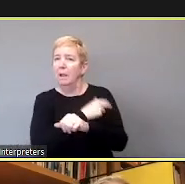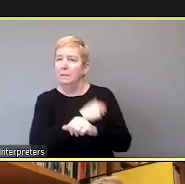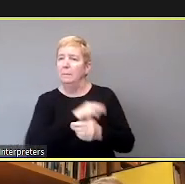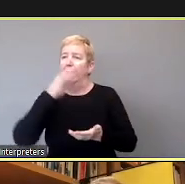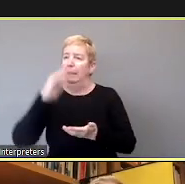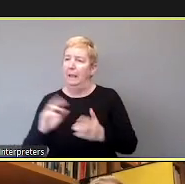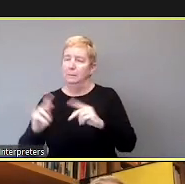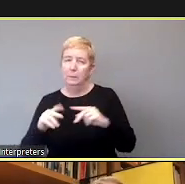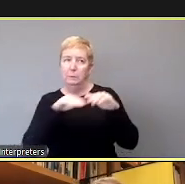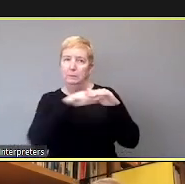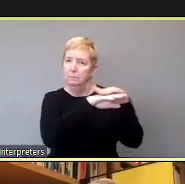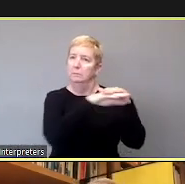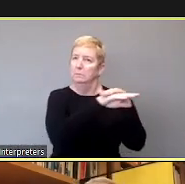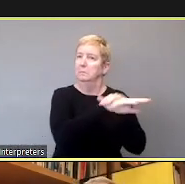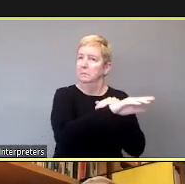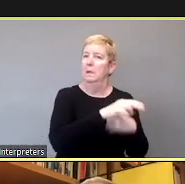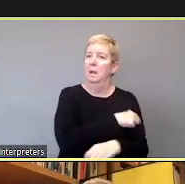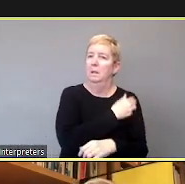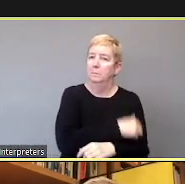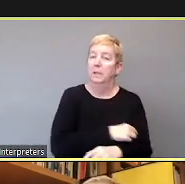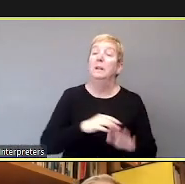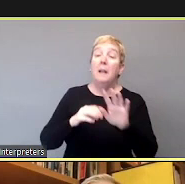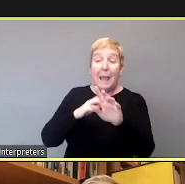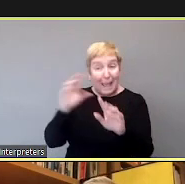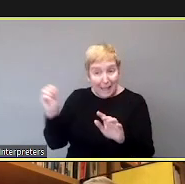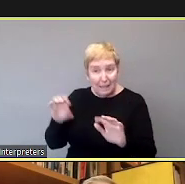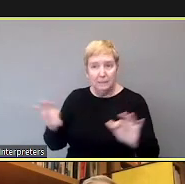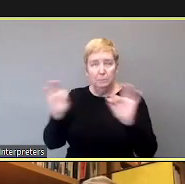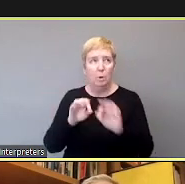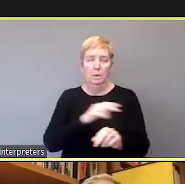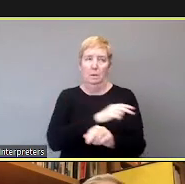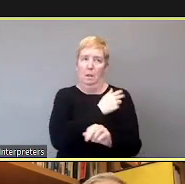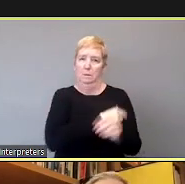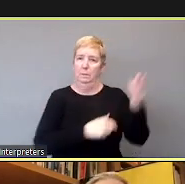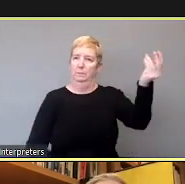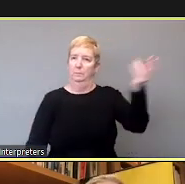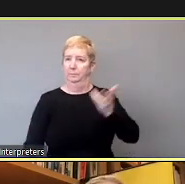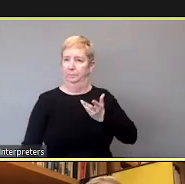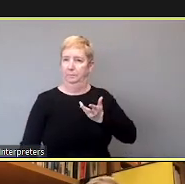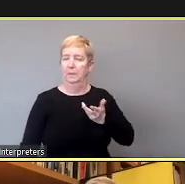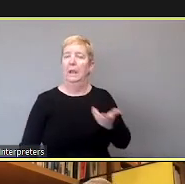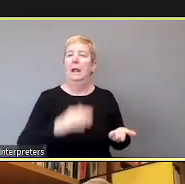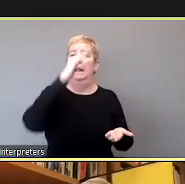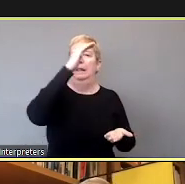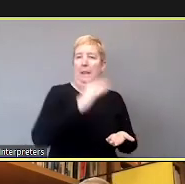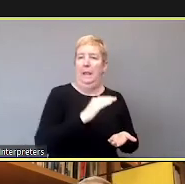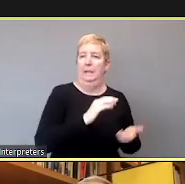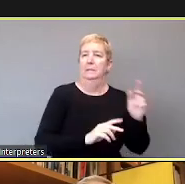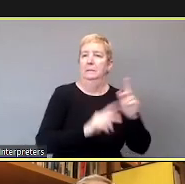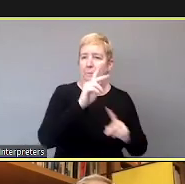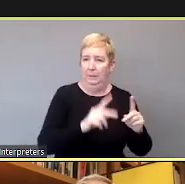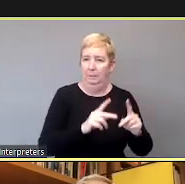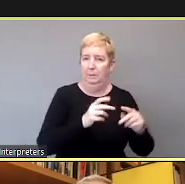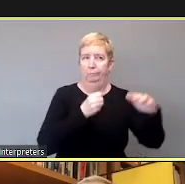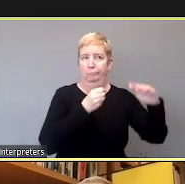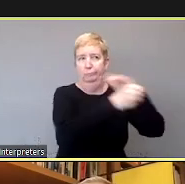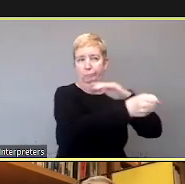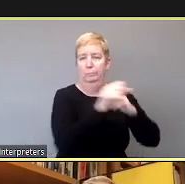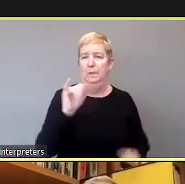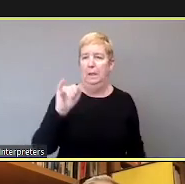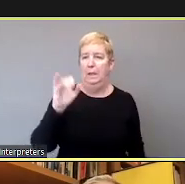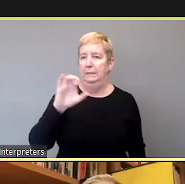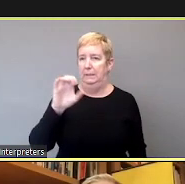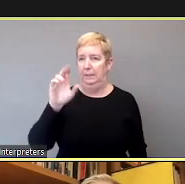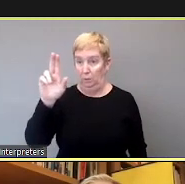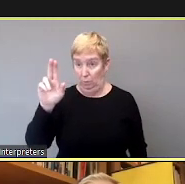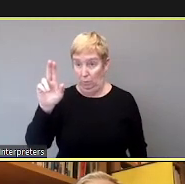show, our hospitals are telling us two things. Number one, a lot less people in ICUs with COVID. And two,